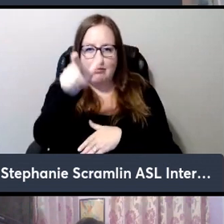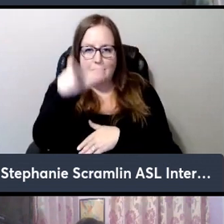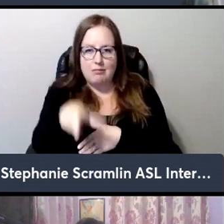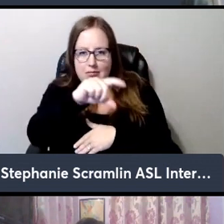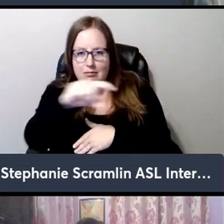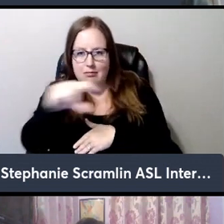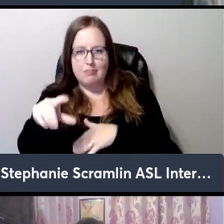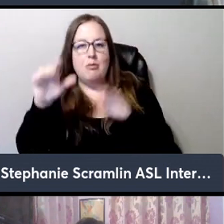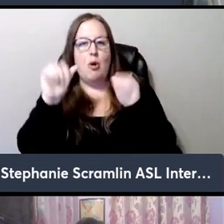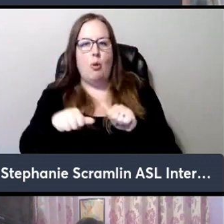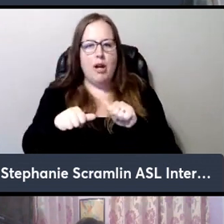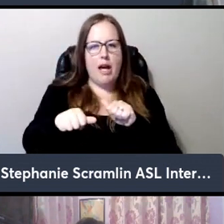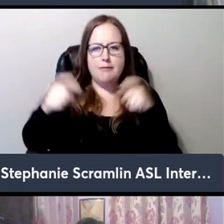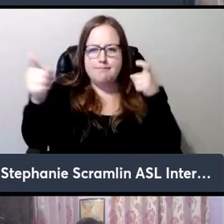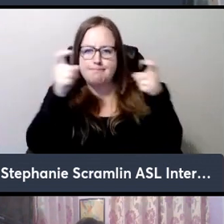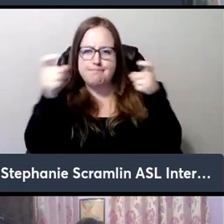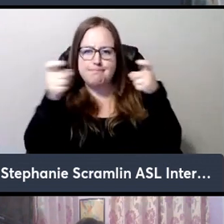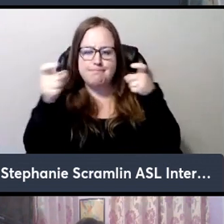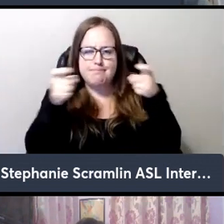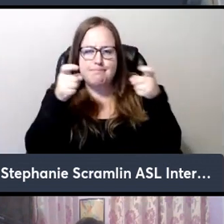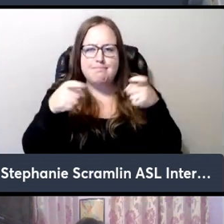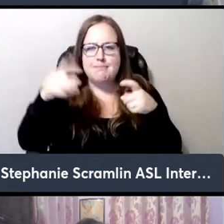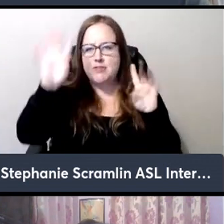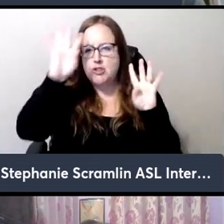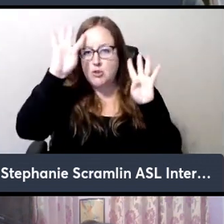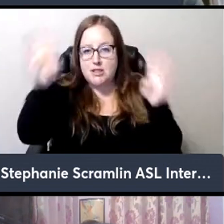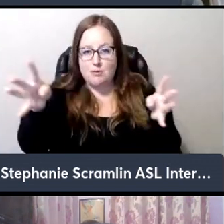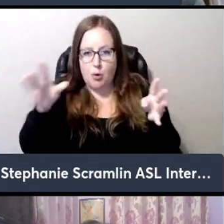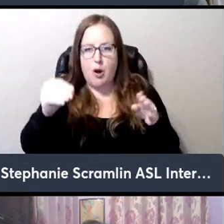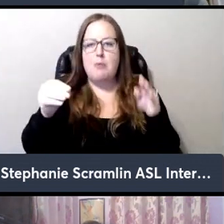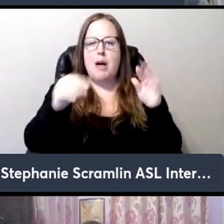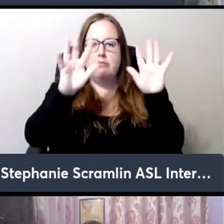which we can operate, create transformations, and so on.